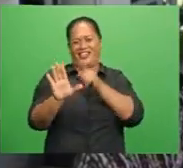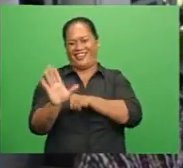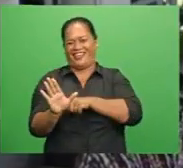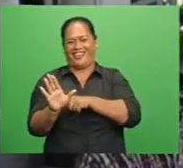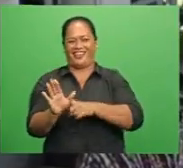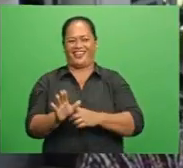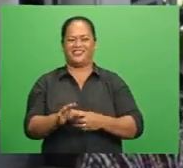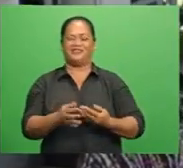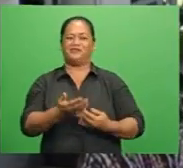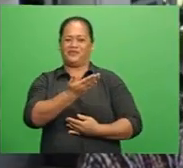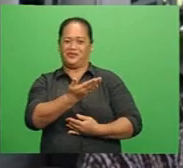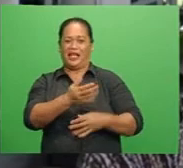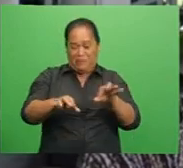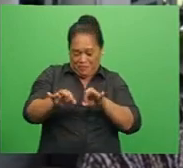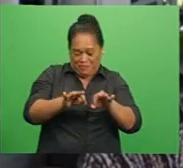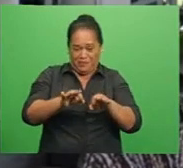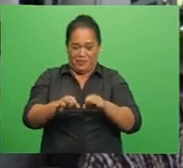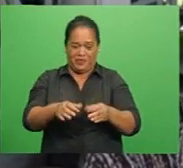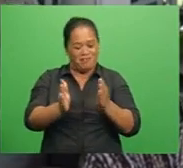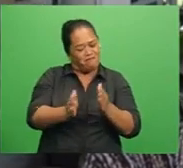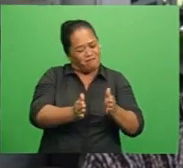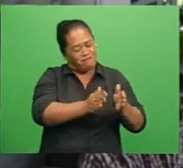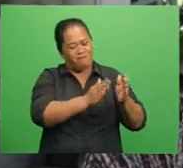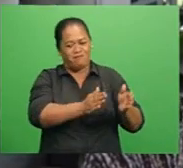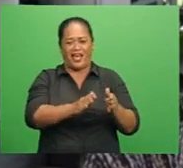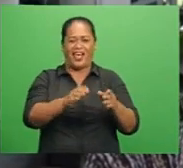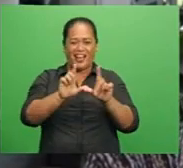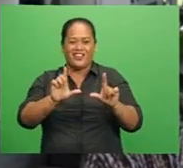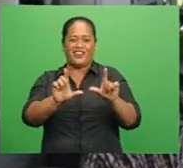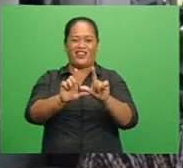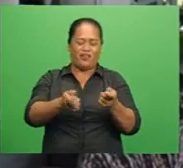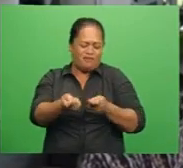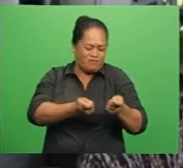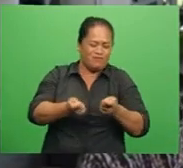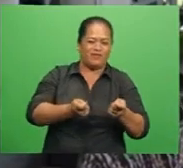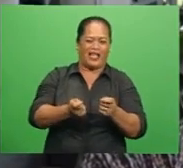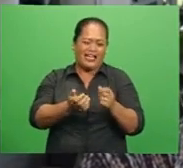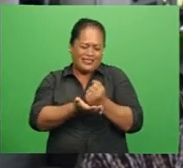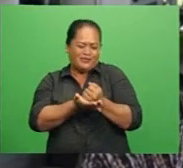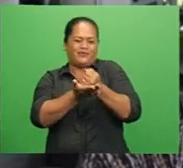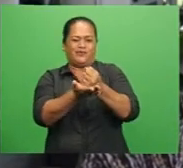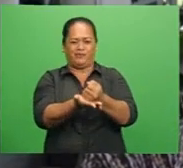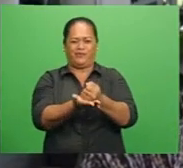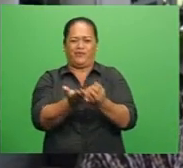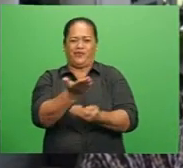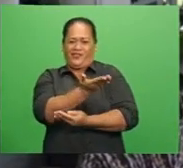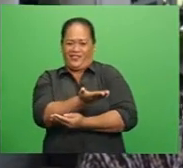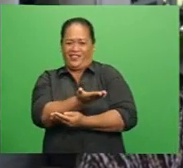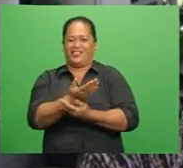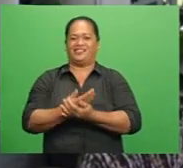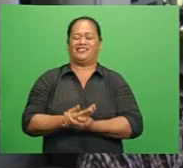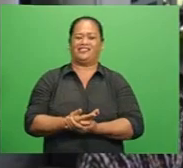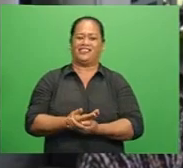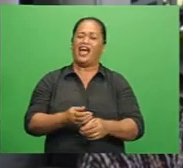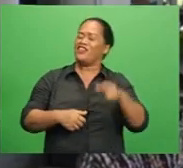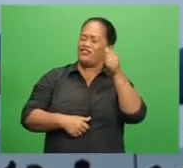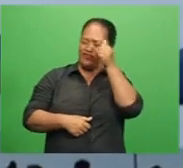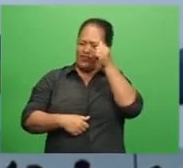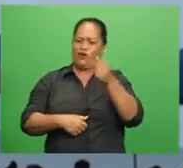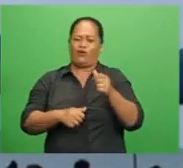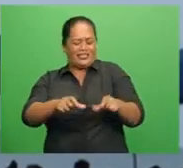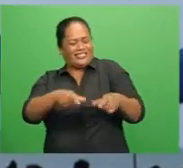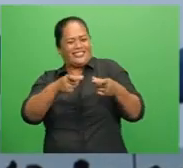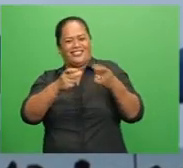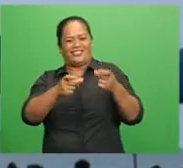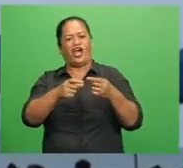planned accordingly to our local market, who has been very supportive to us this year. As you know, it's been a challenging year for everyone. We